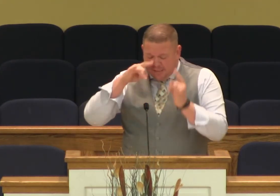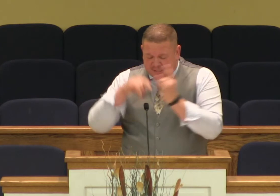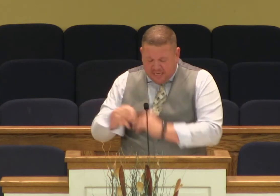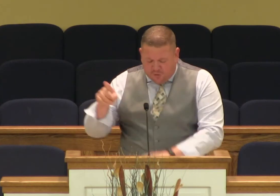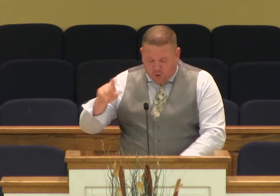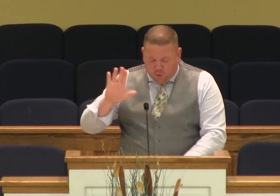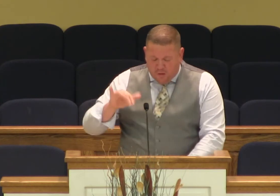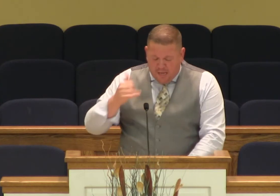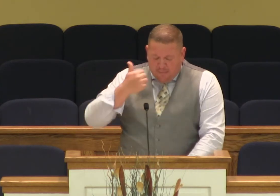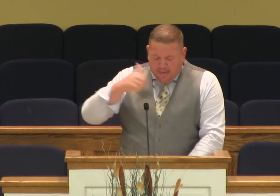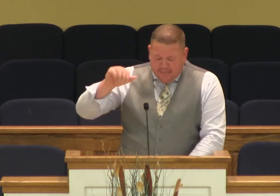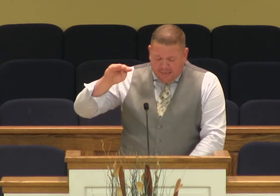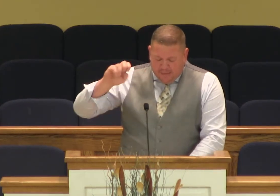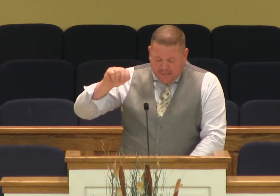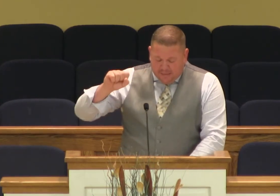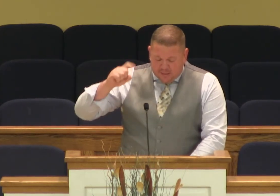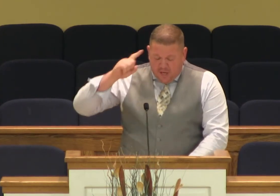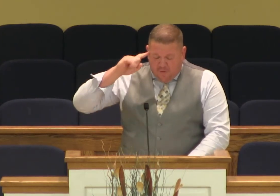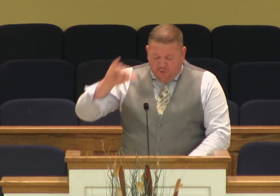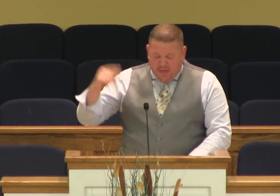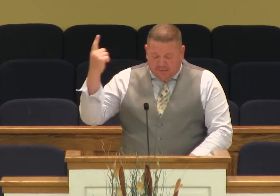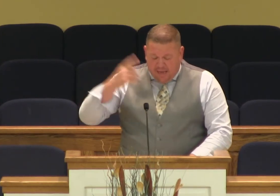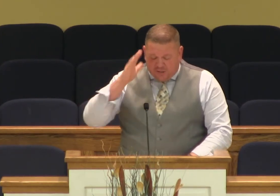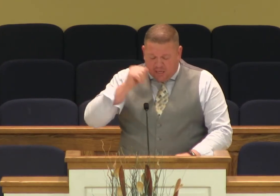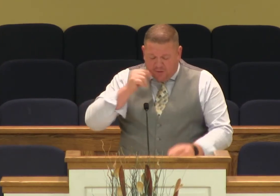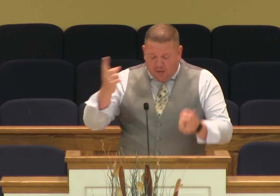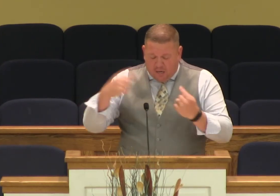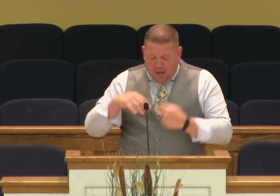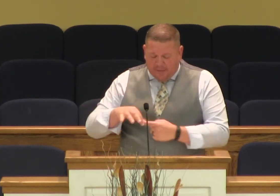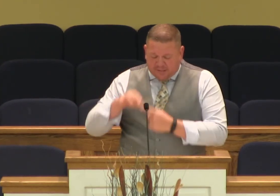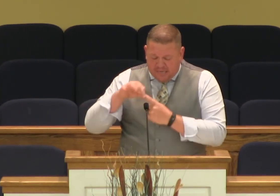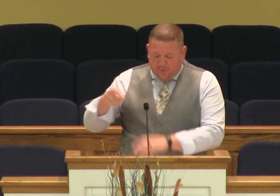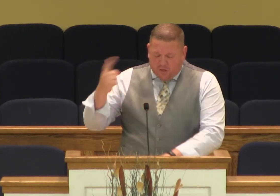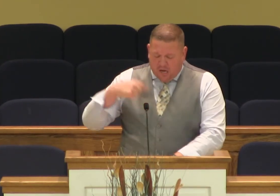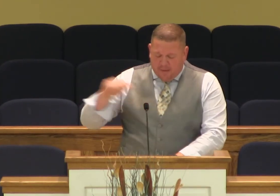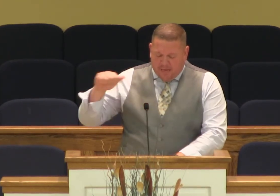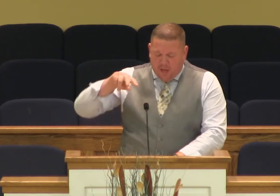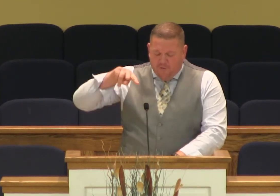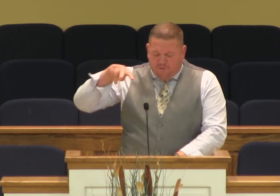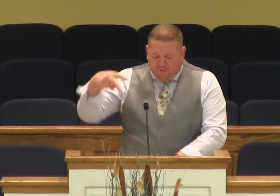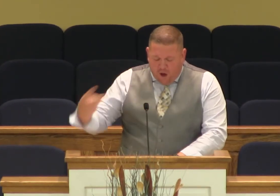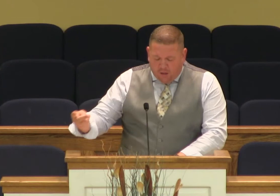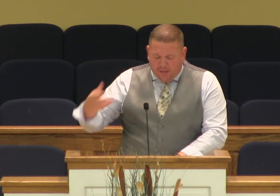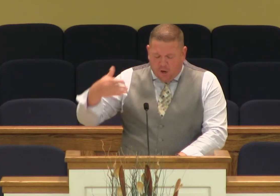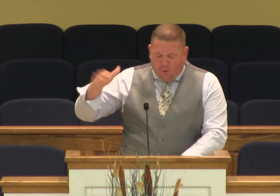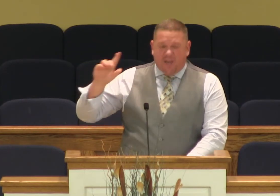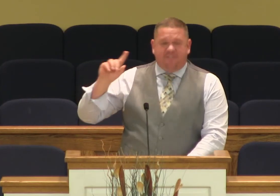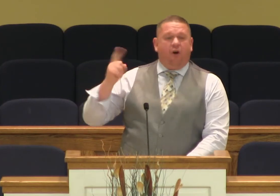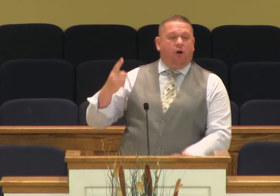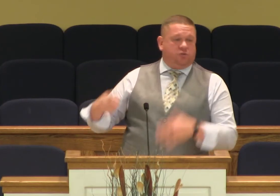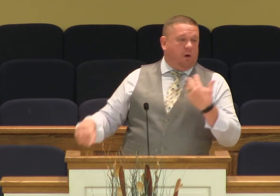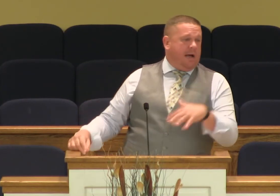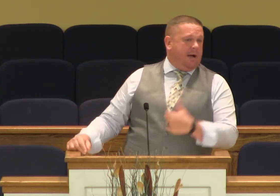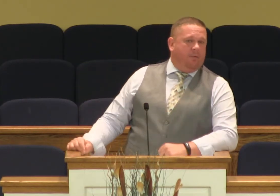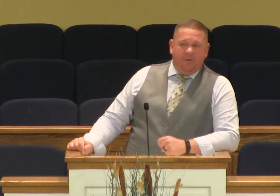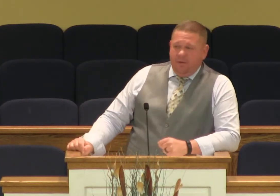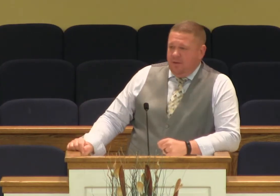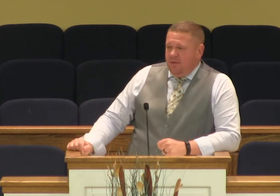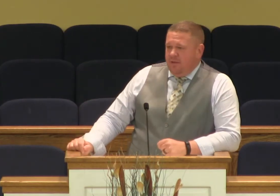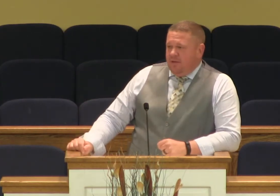man deceive you by any means, for that day shall not come except there come a falling away first.